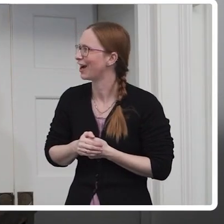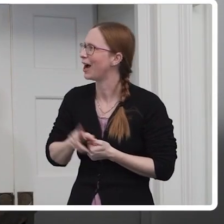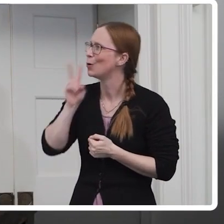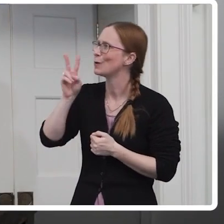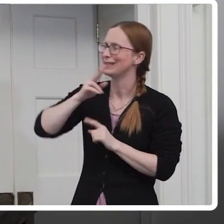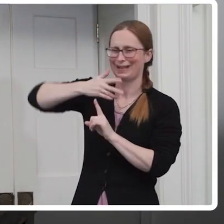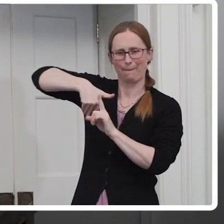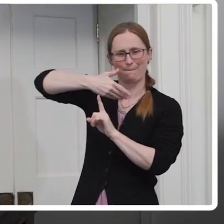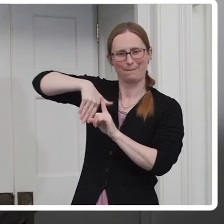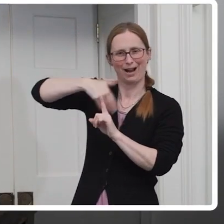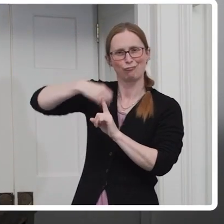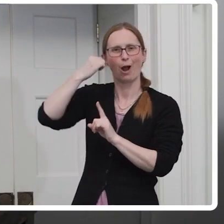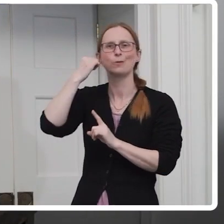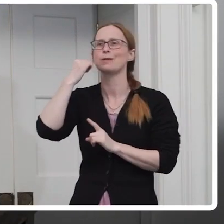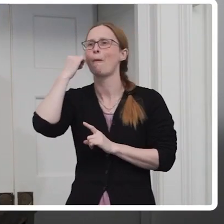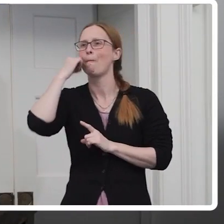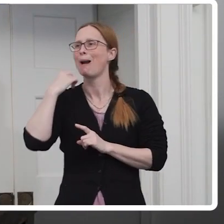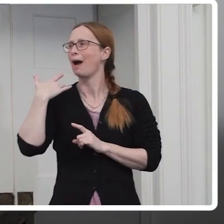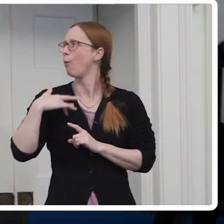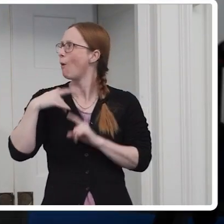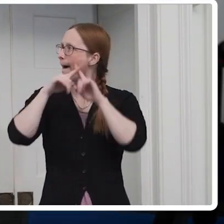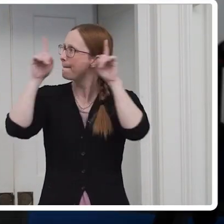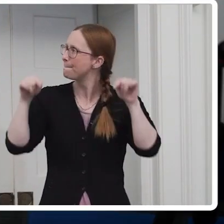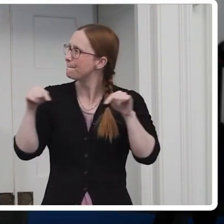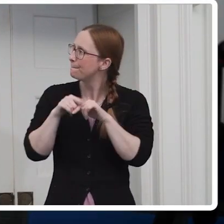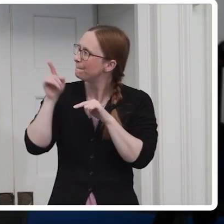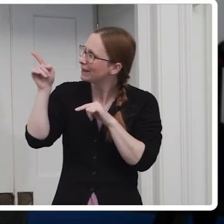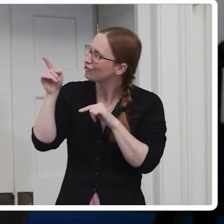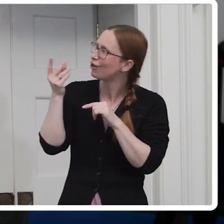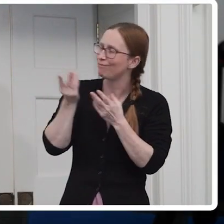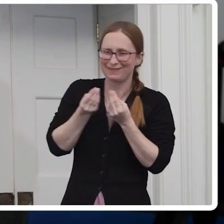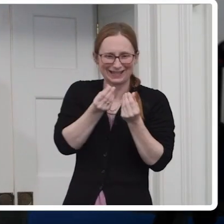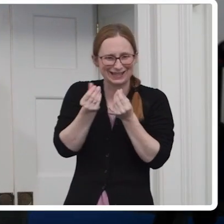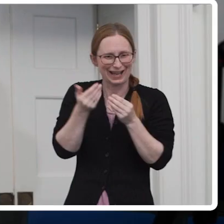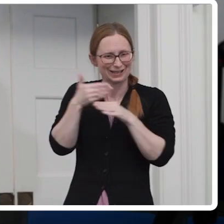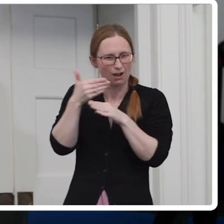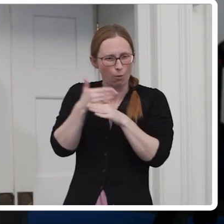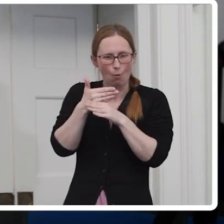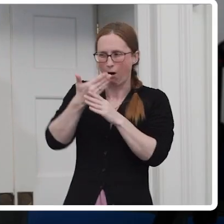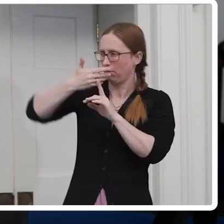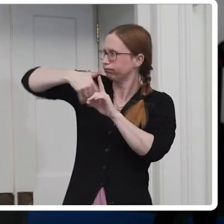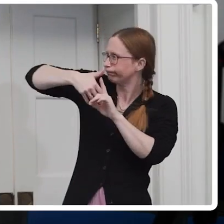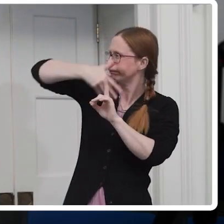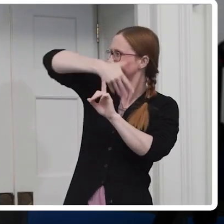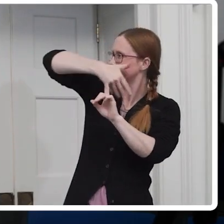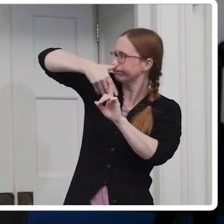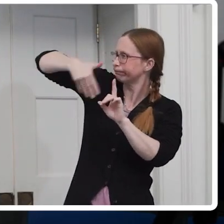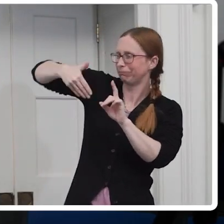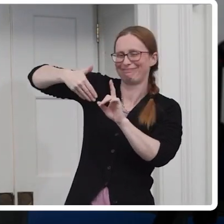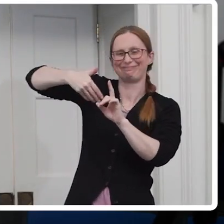you can see in the background, it's a black and white photograph. In the background, there are the textile works hanging on the wall